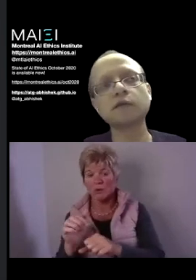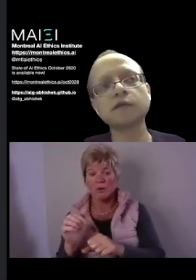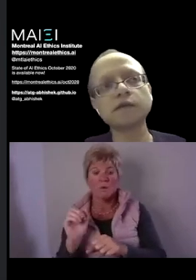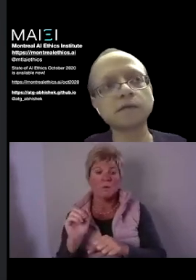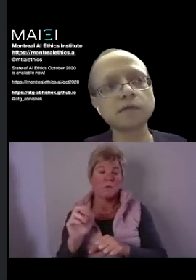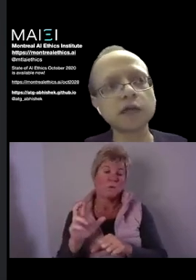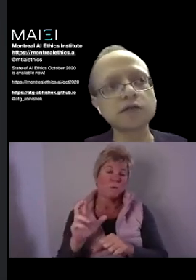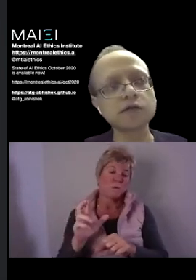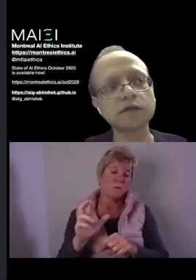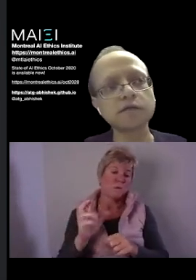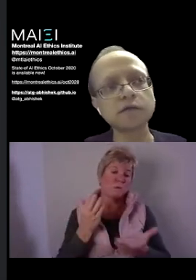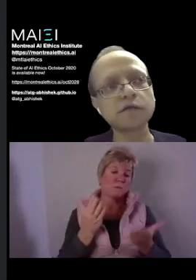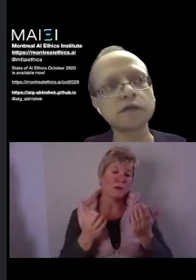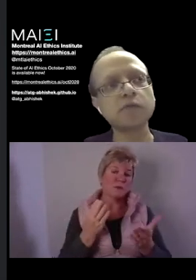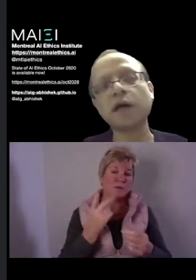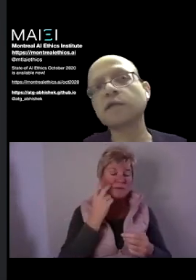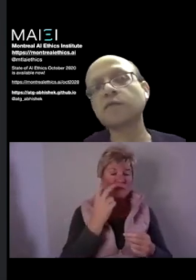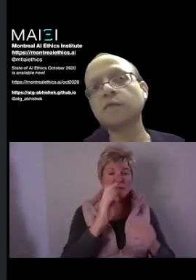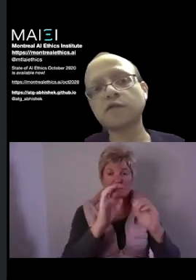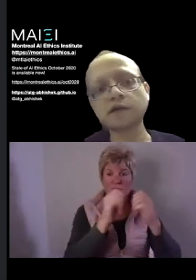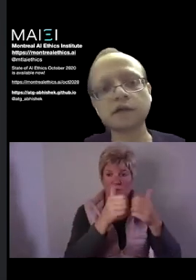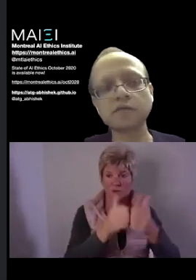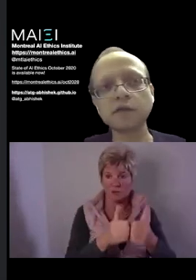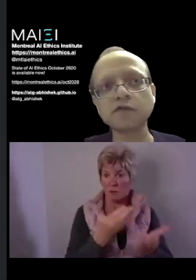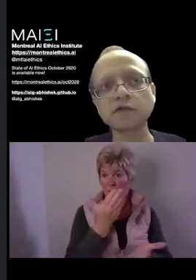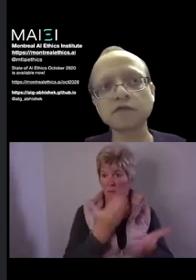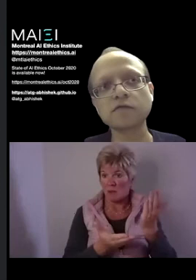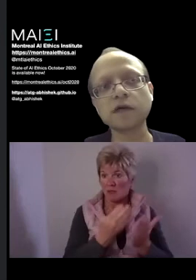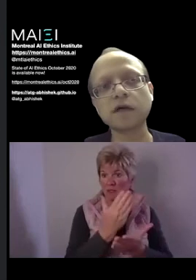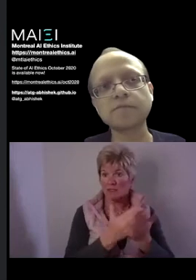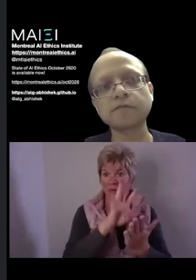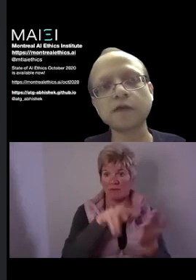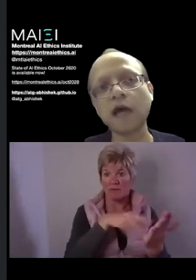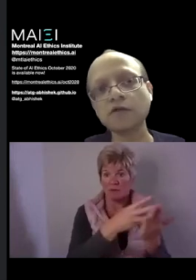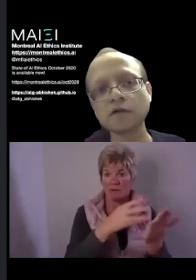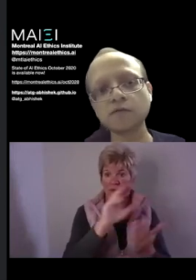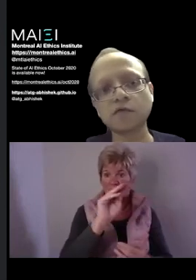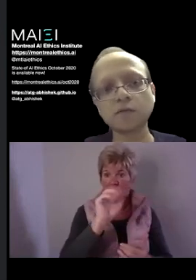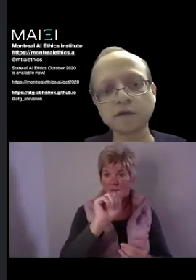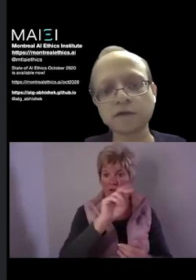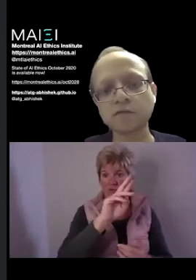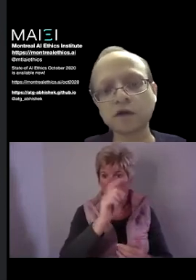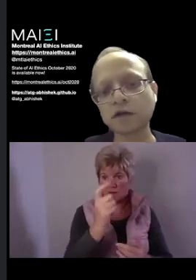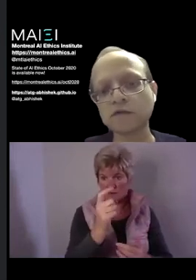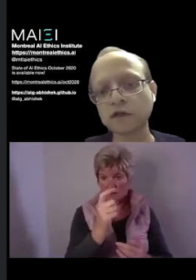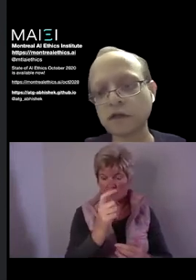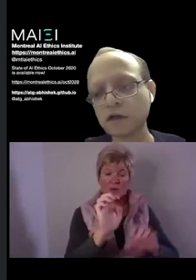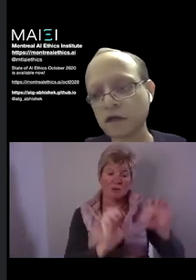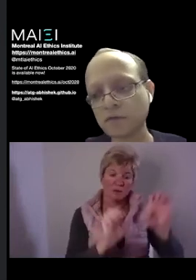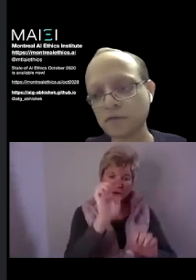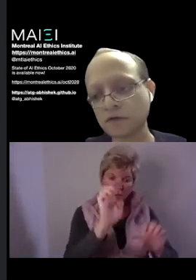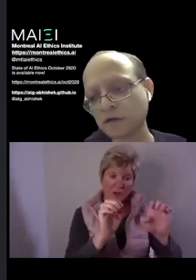or as we'll see in some of the challenges in terms of perhaps some of the metrics that are being used to evaluate the performance and the